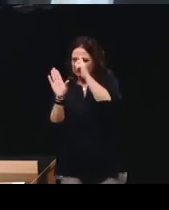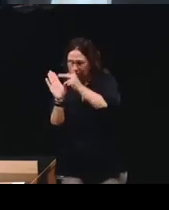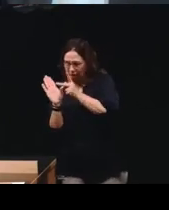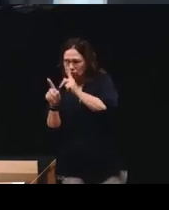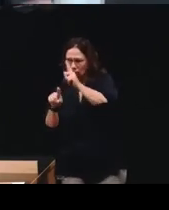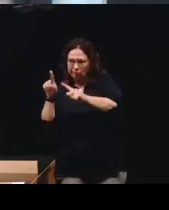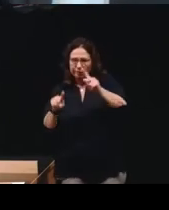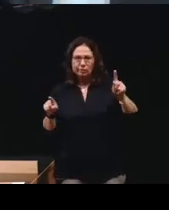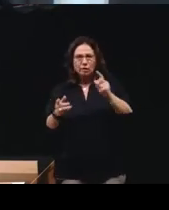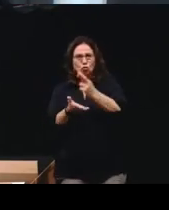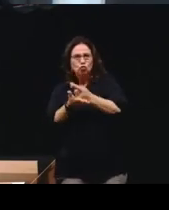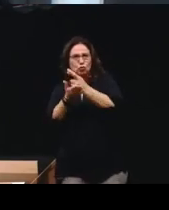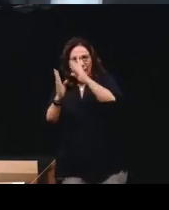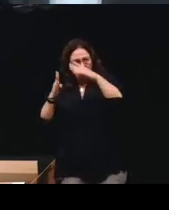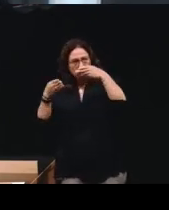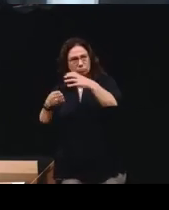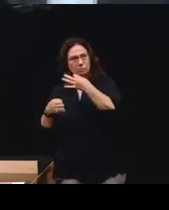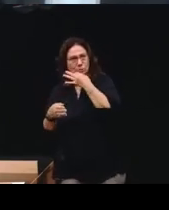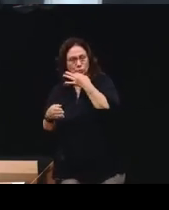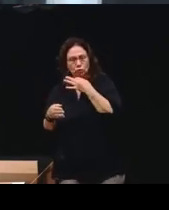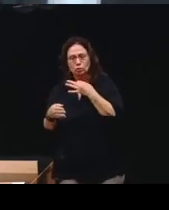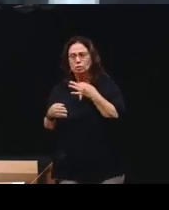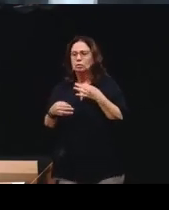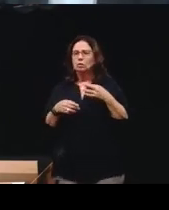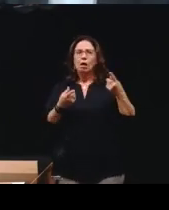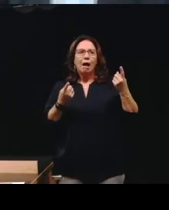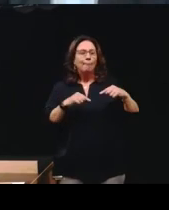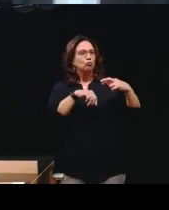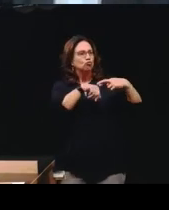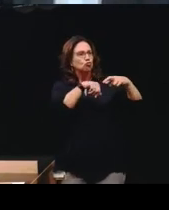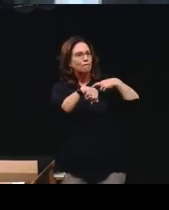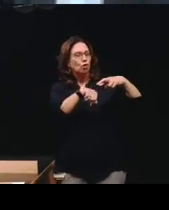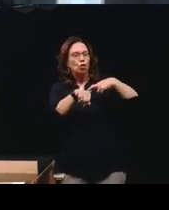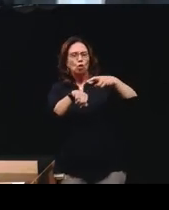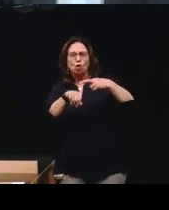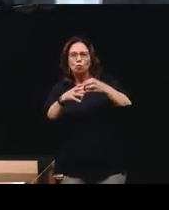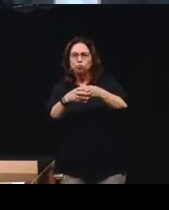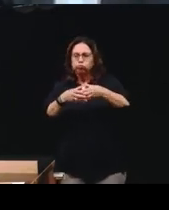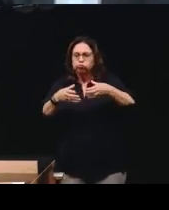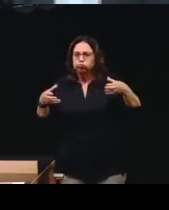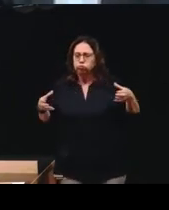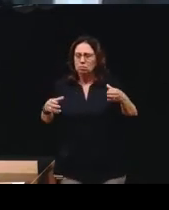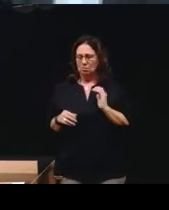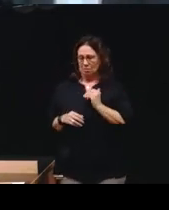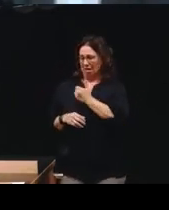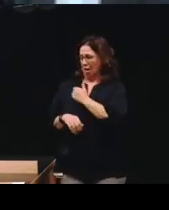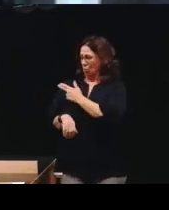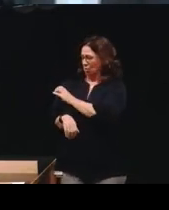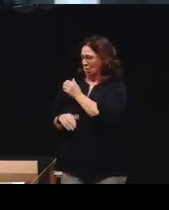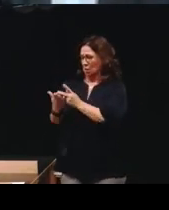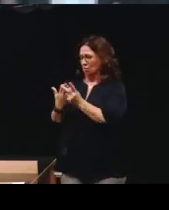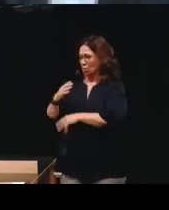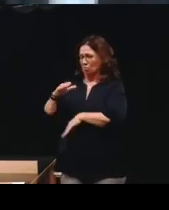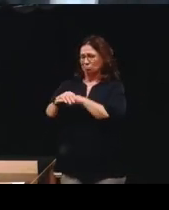our rehabilitation experts, referrals boomed. You know, for a long time until our clinical program grew in